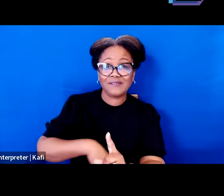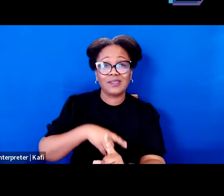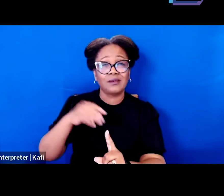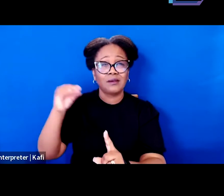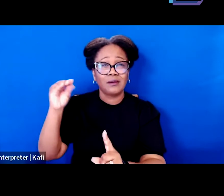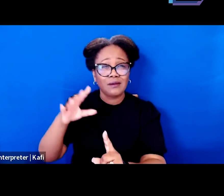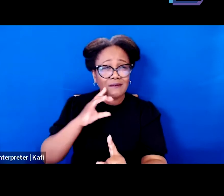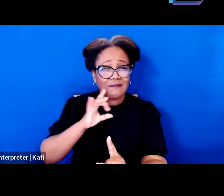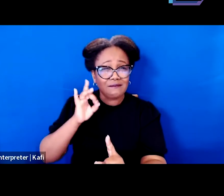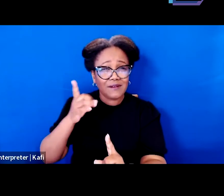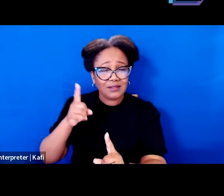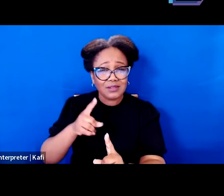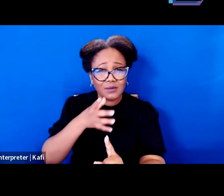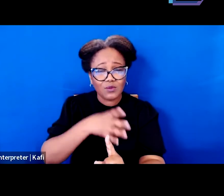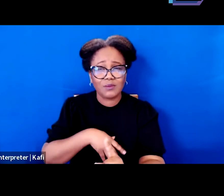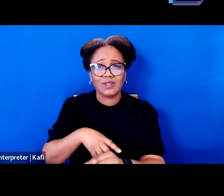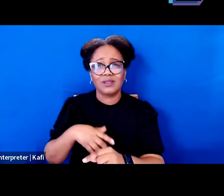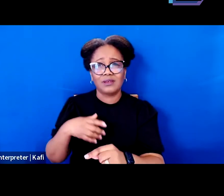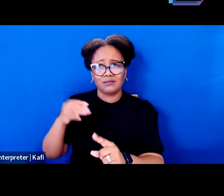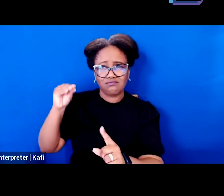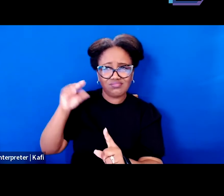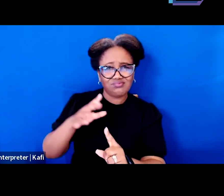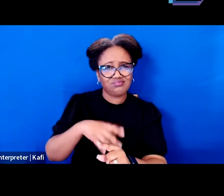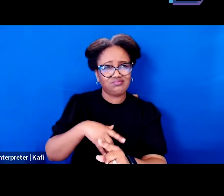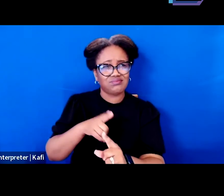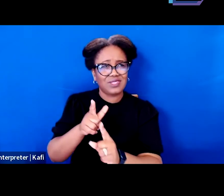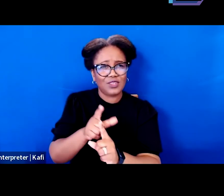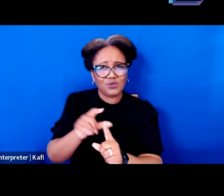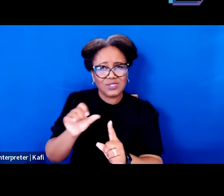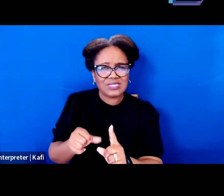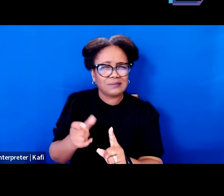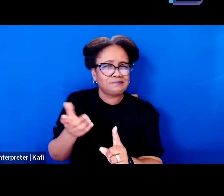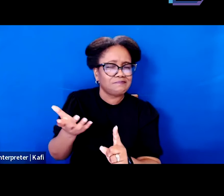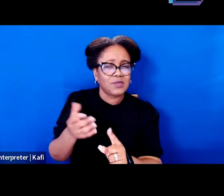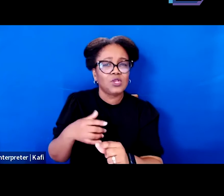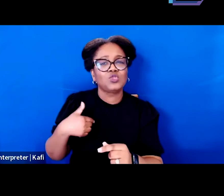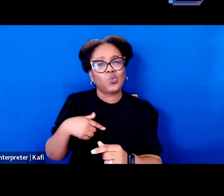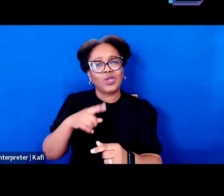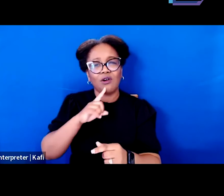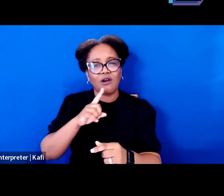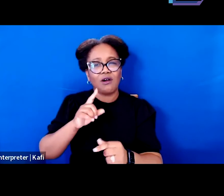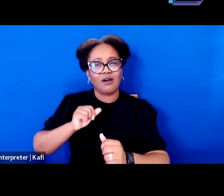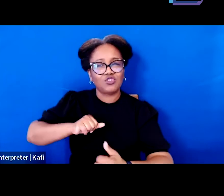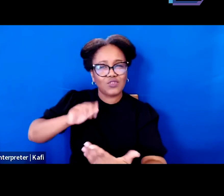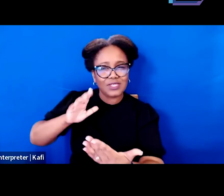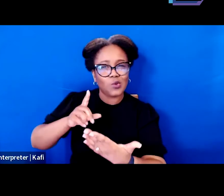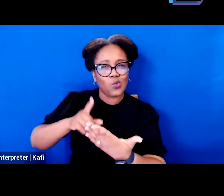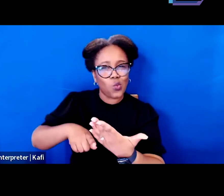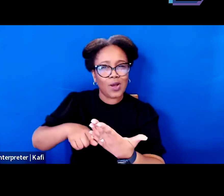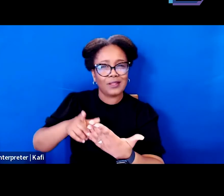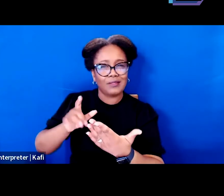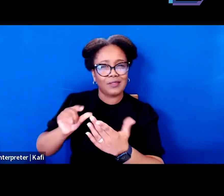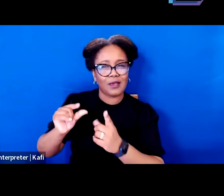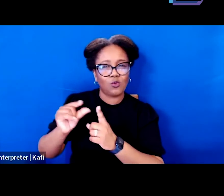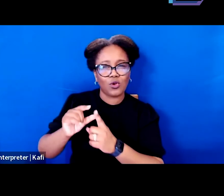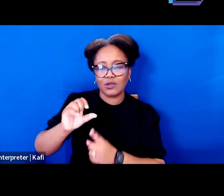visible, is the ways in which violence is racialized within Canada. And we're in a process right